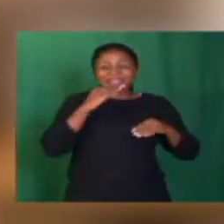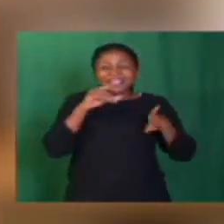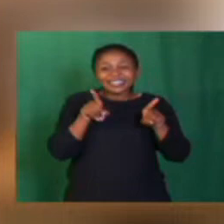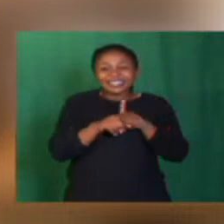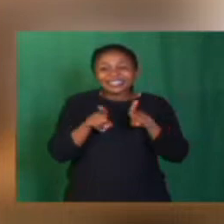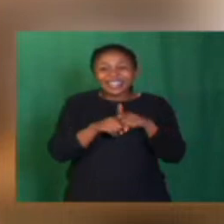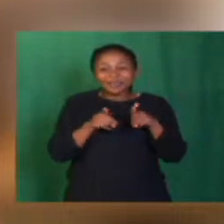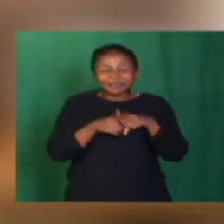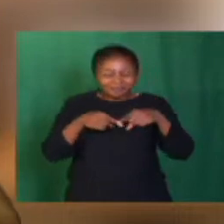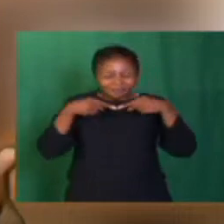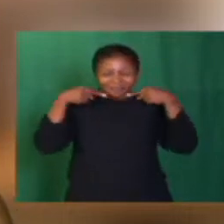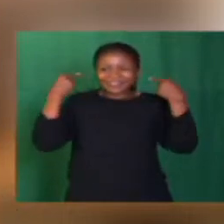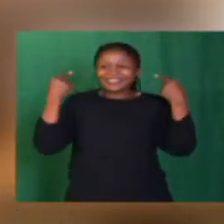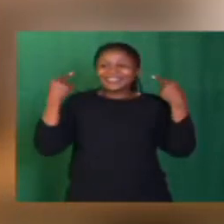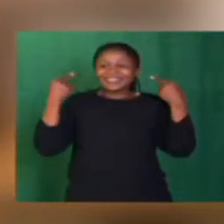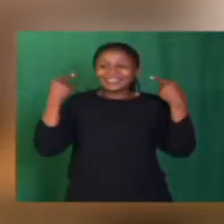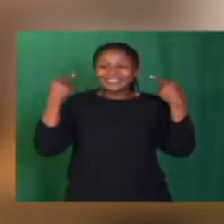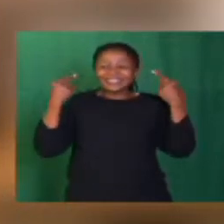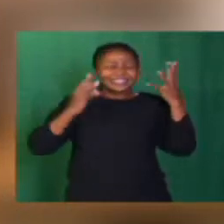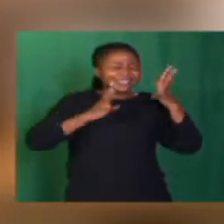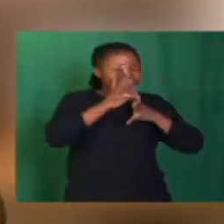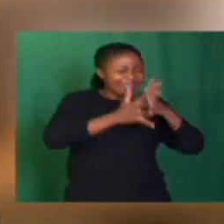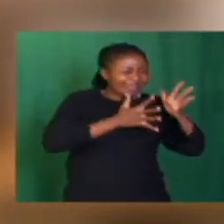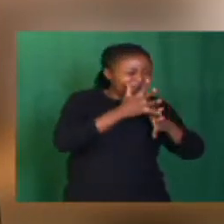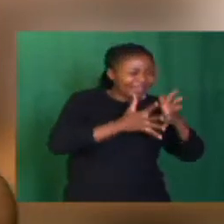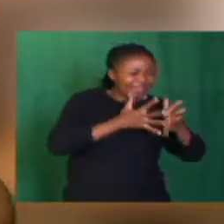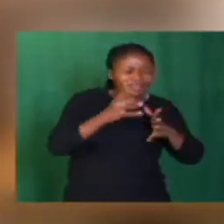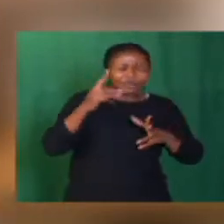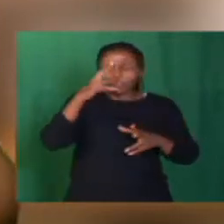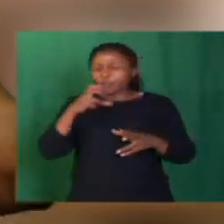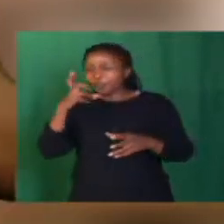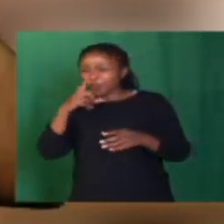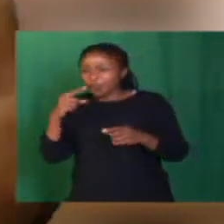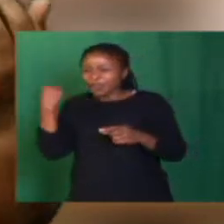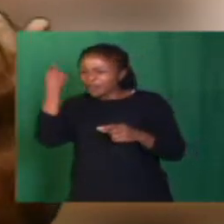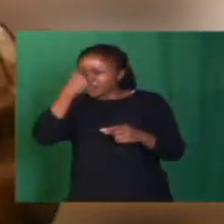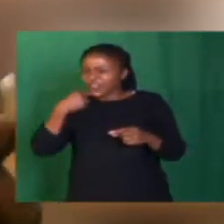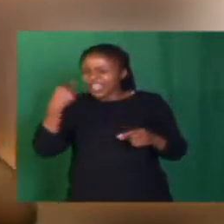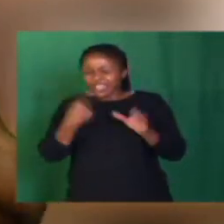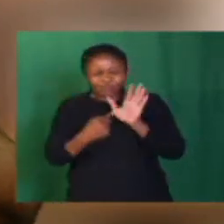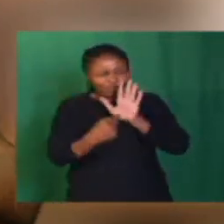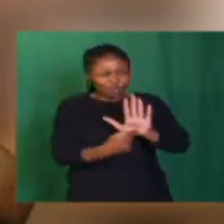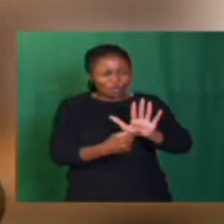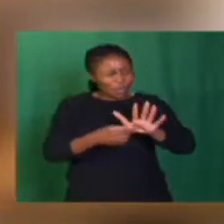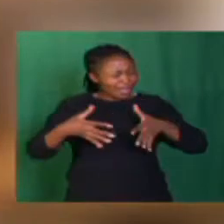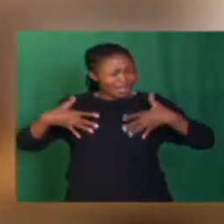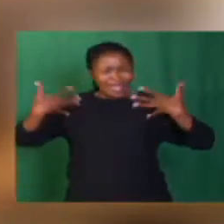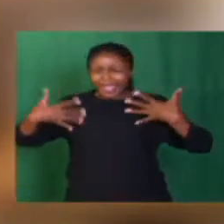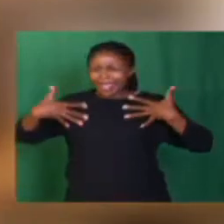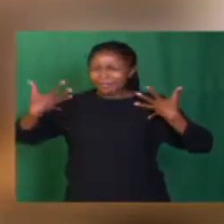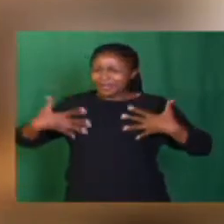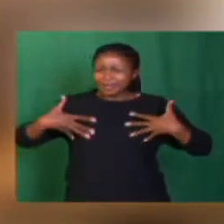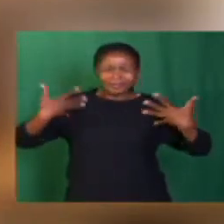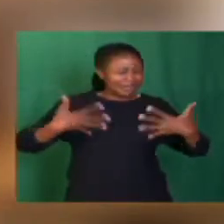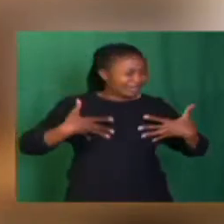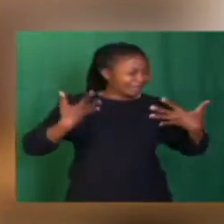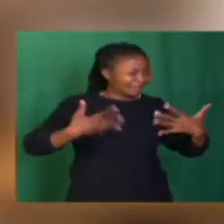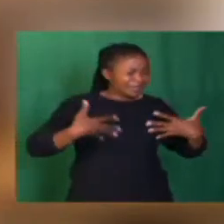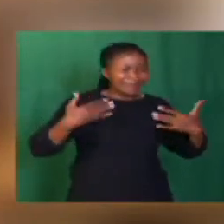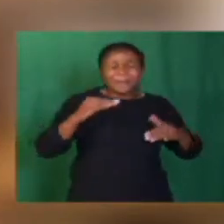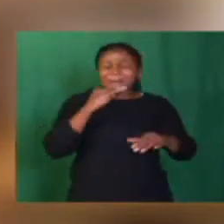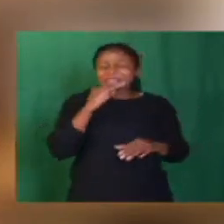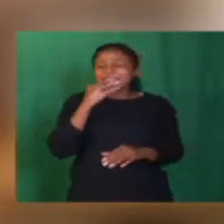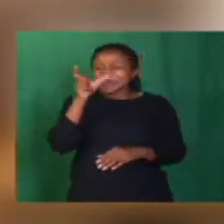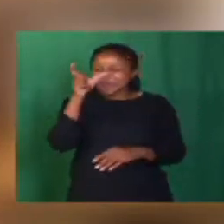were happy." Oh no, you can't say that. But you will be like, "We were so happy, so elated." You have stressed. Your intonation